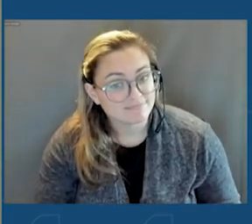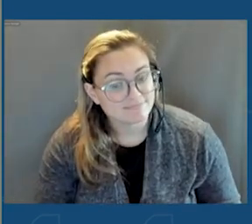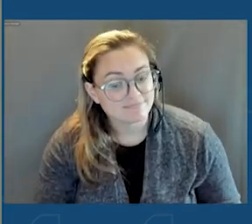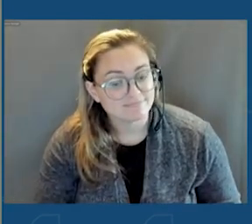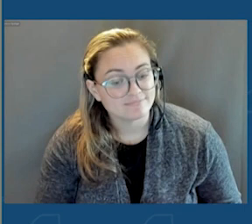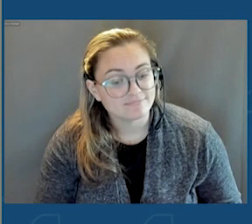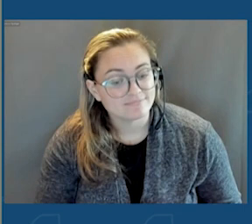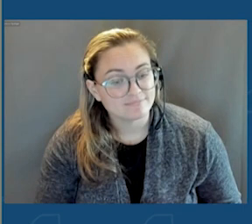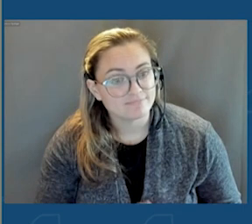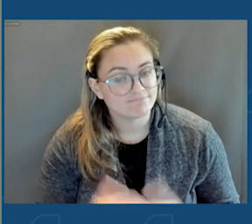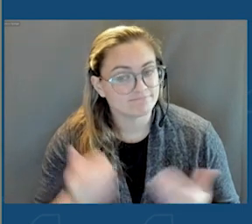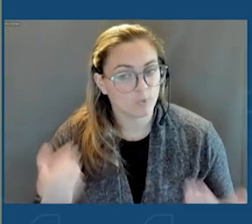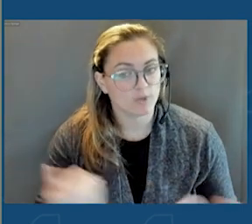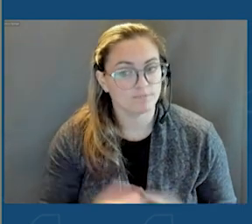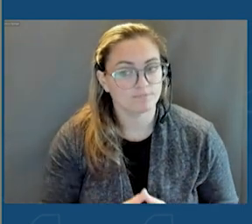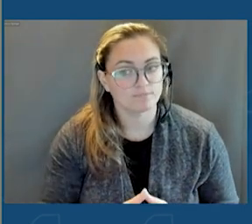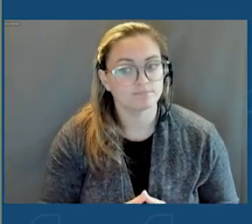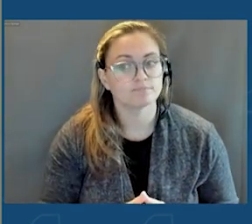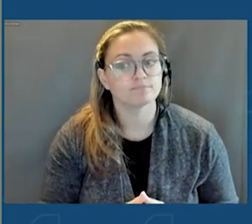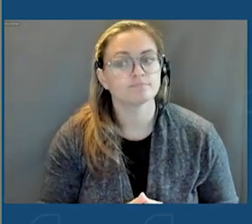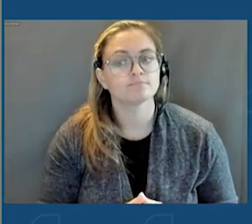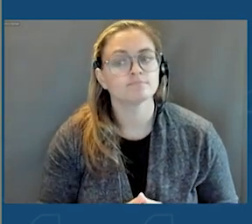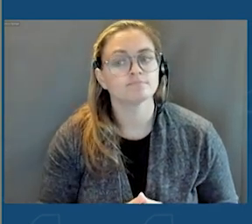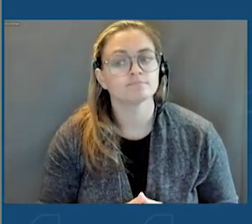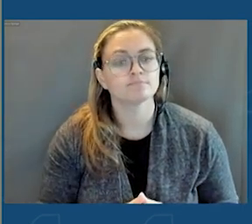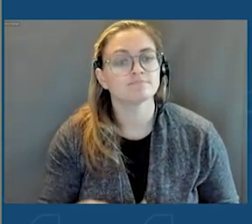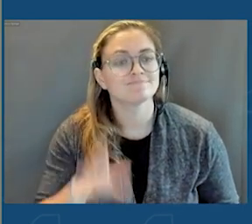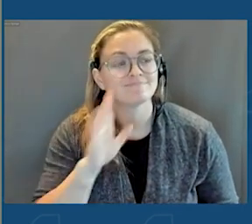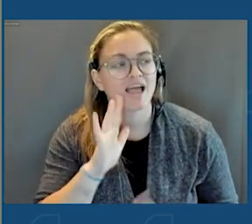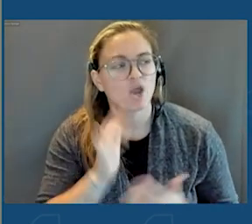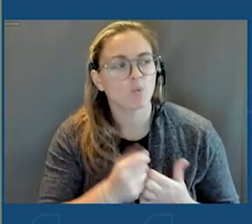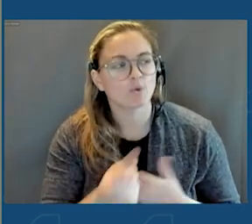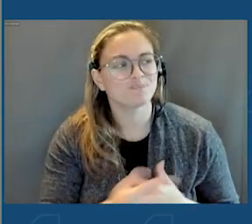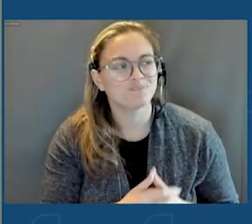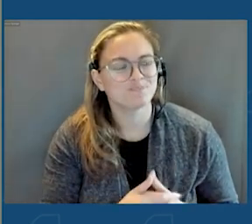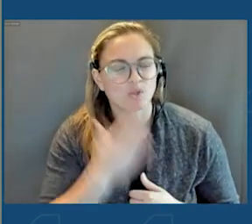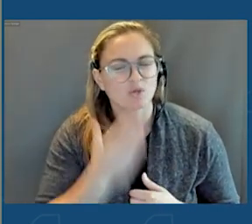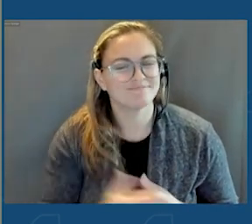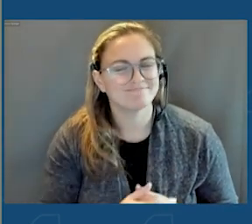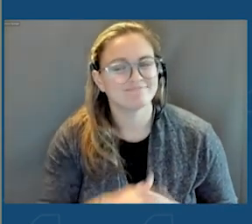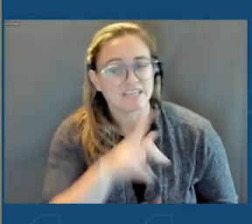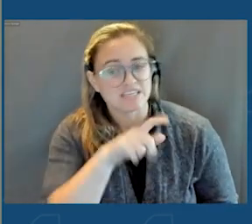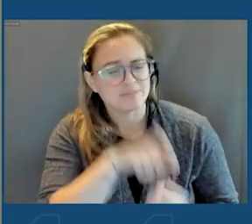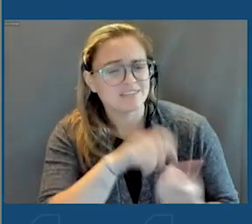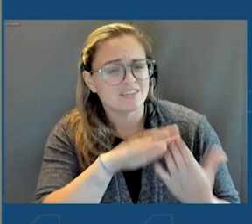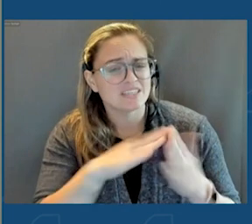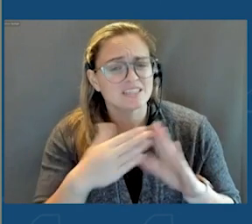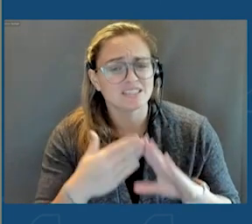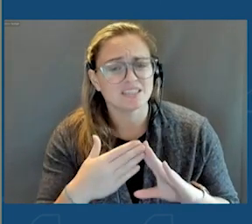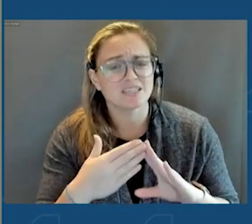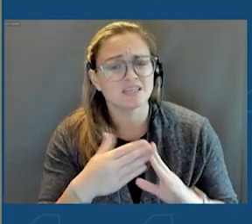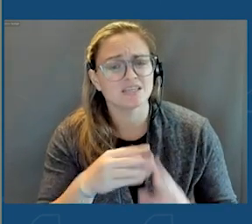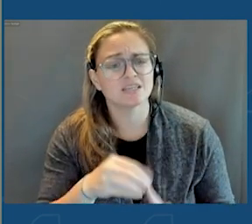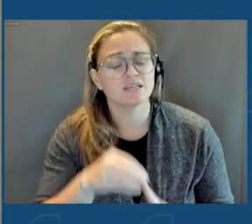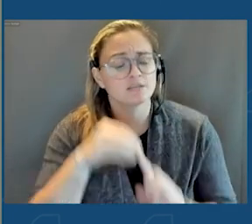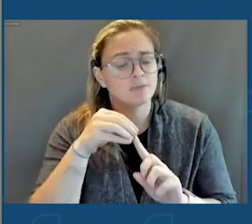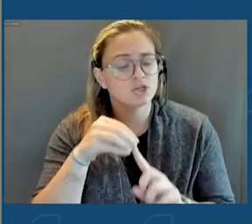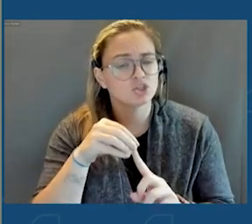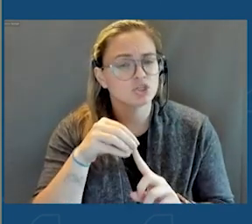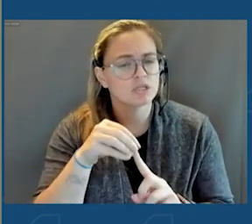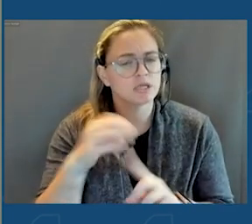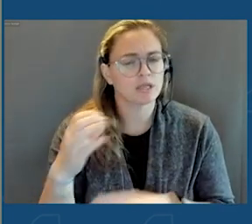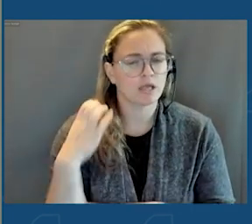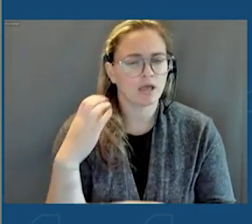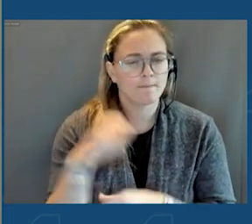Yep, go ahead. Hi, Governor. How are you? Good, thank you. Are there any specific cities, especially within the capital region,